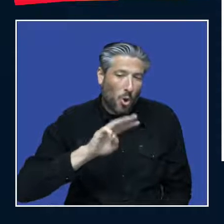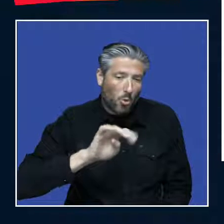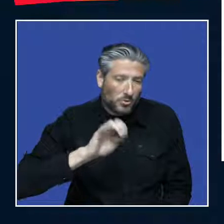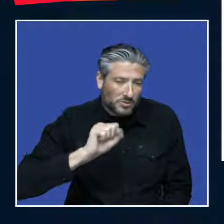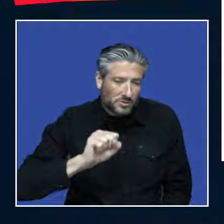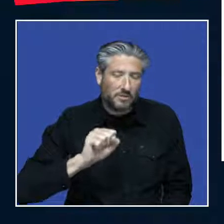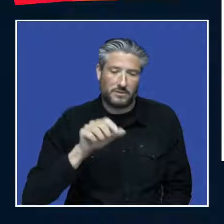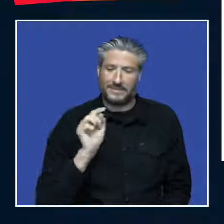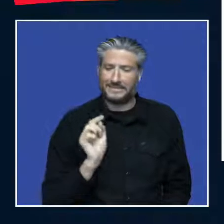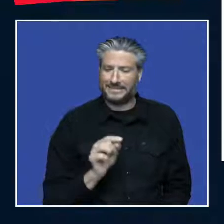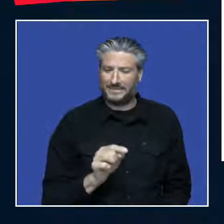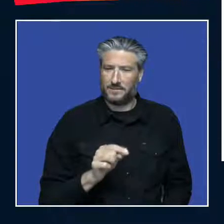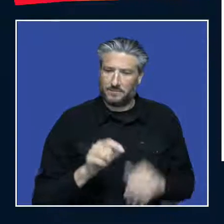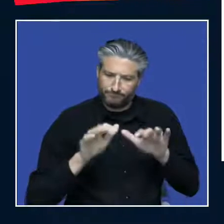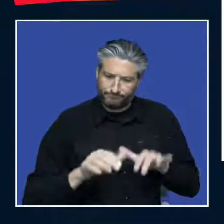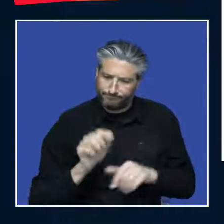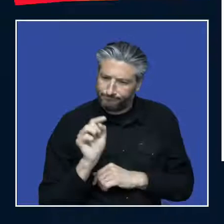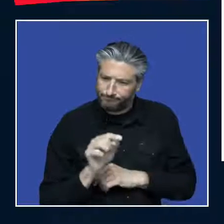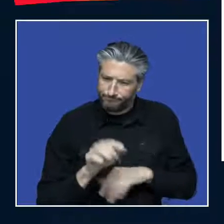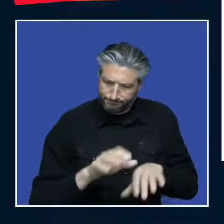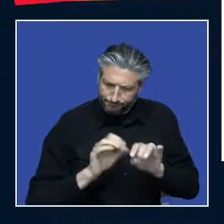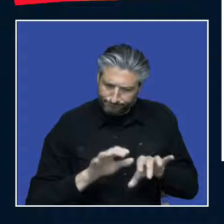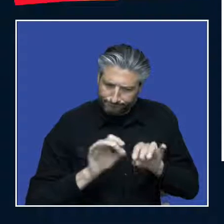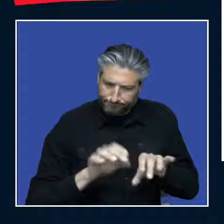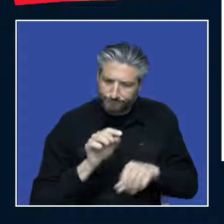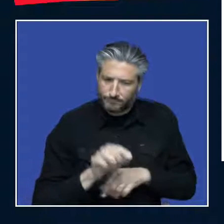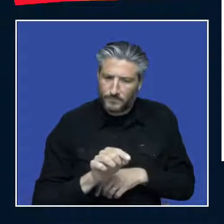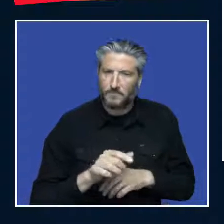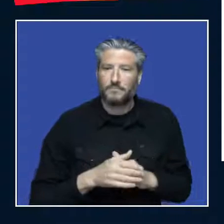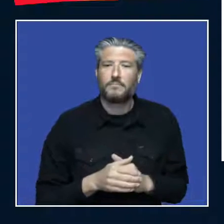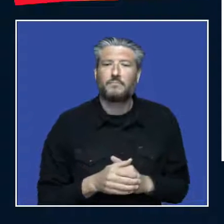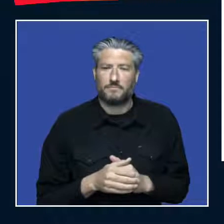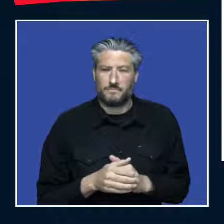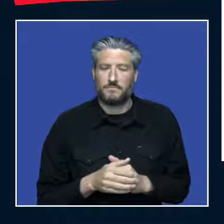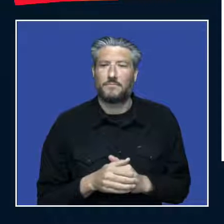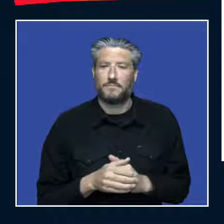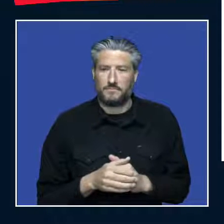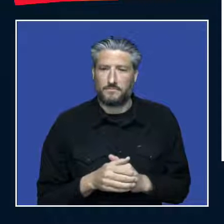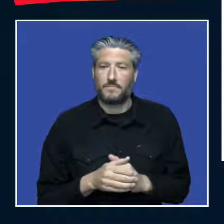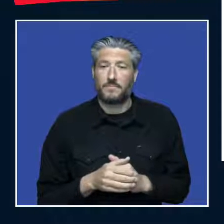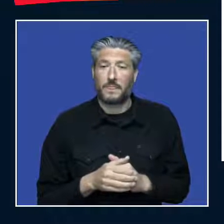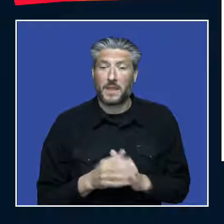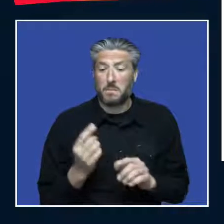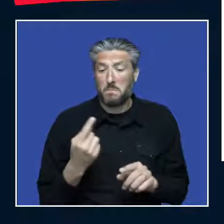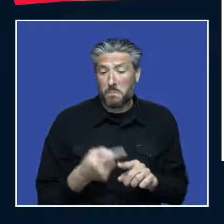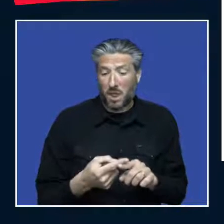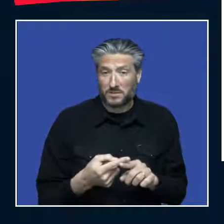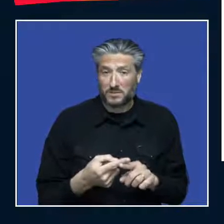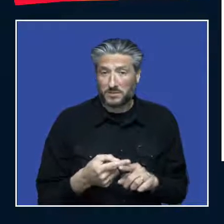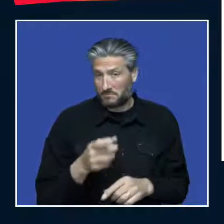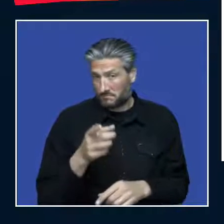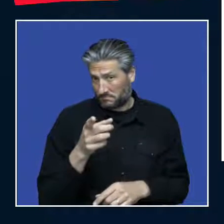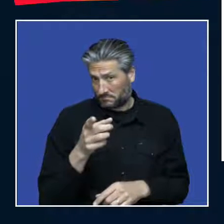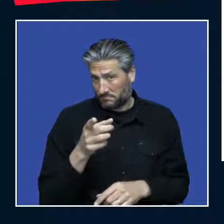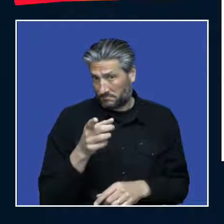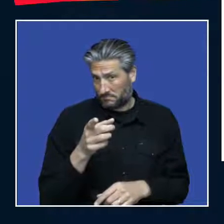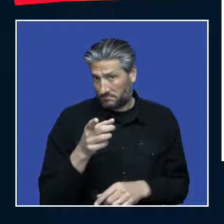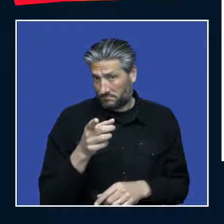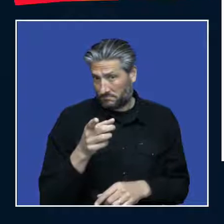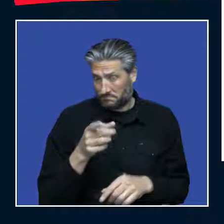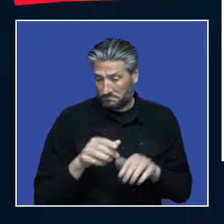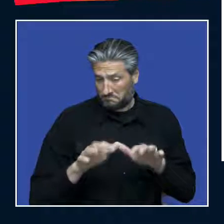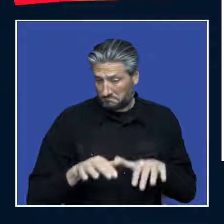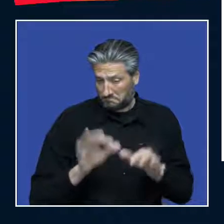Windows-specific things. So be aware that you had this. You can also add the mounting here, and you can also